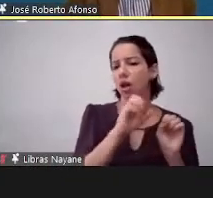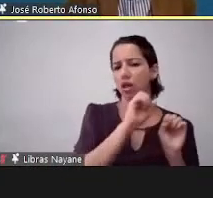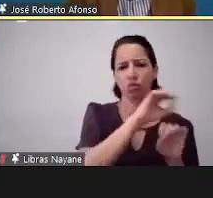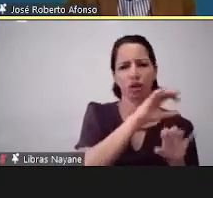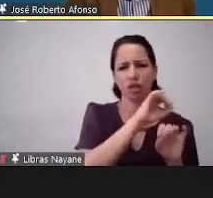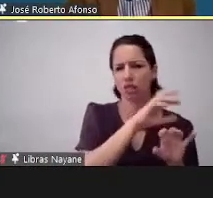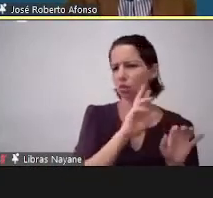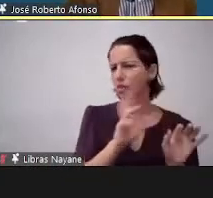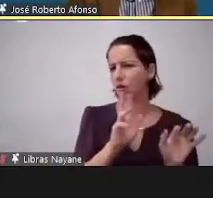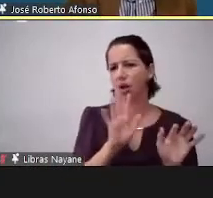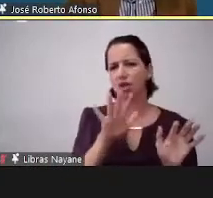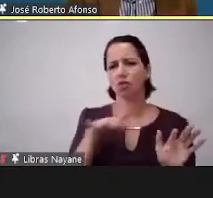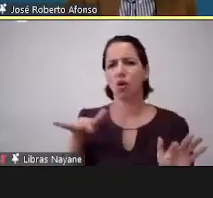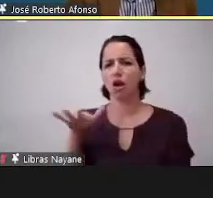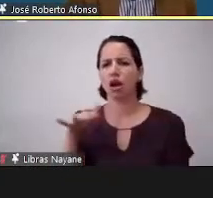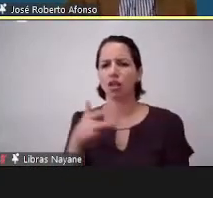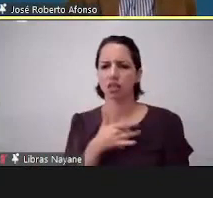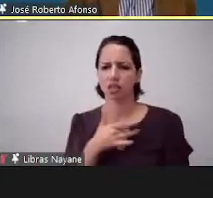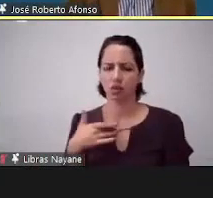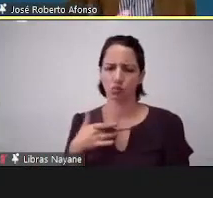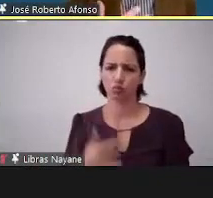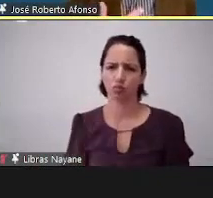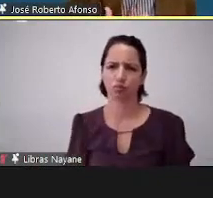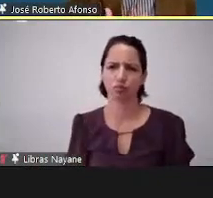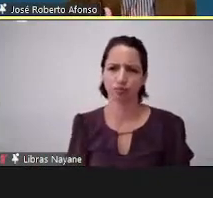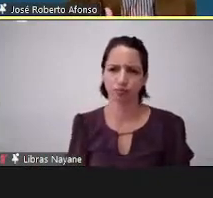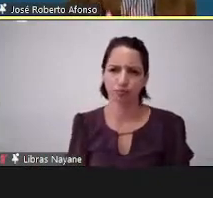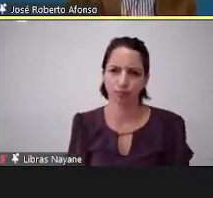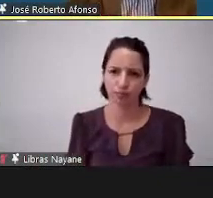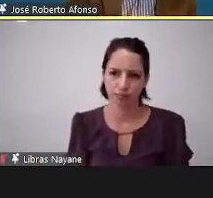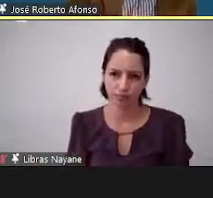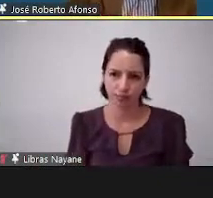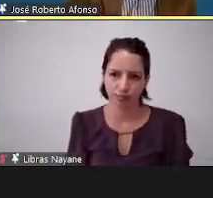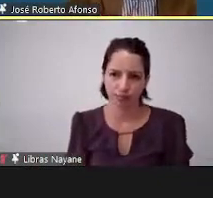and the health area.